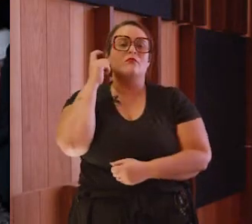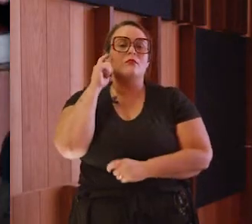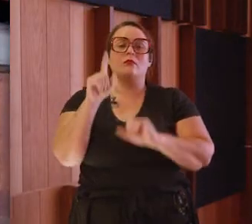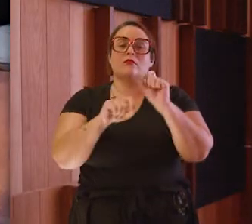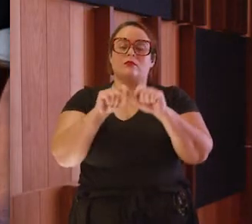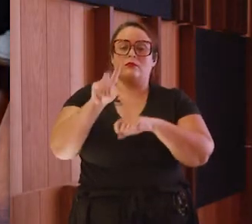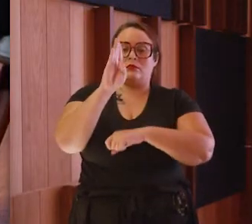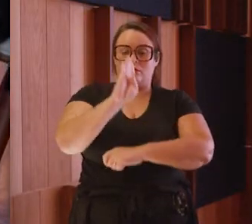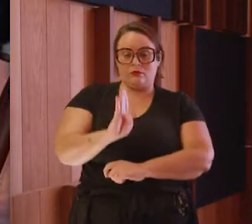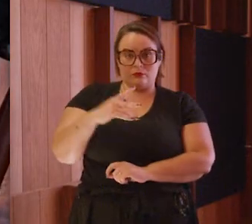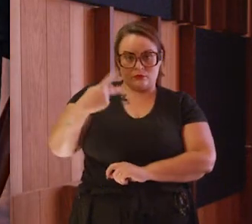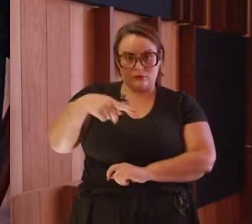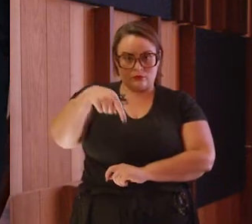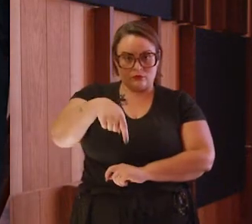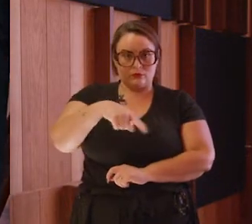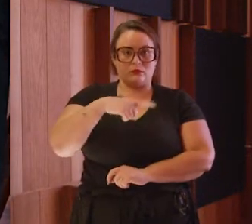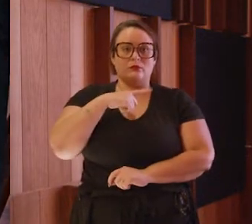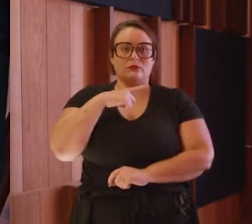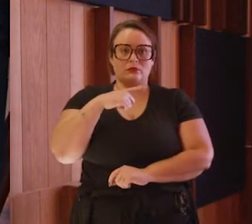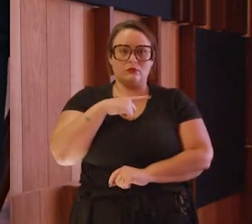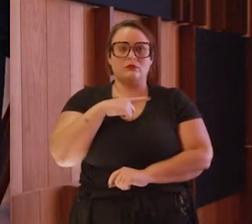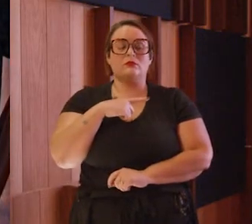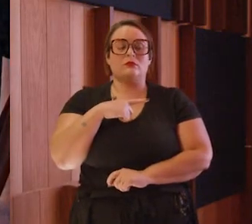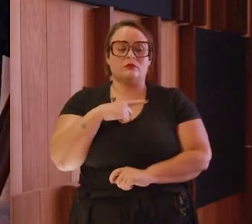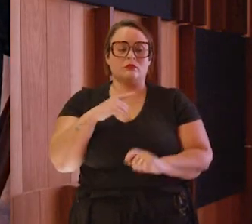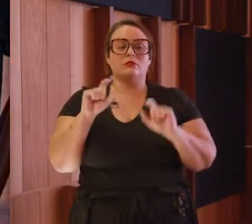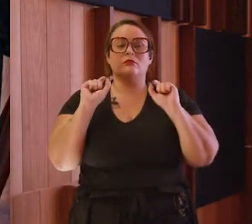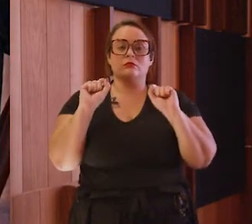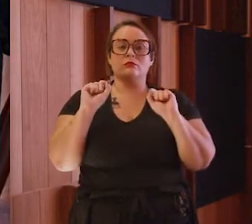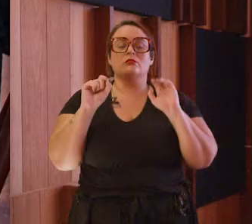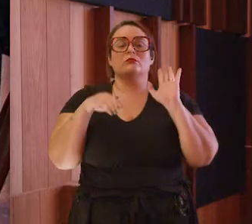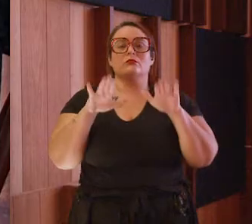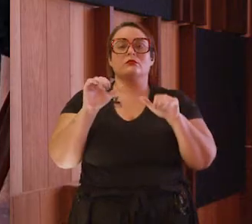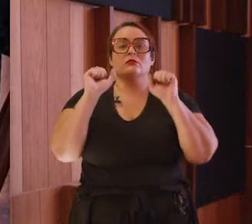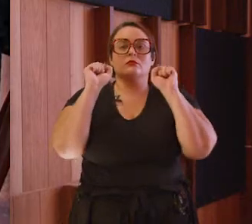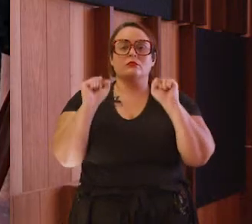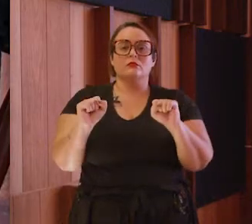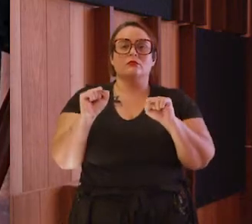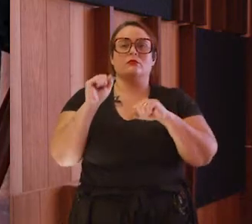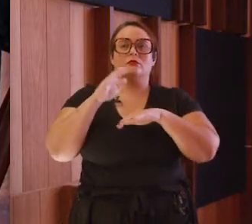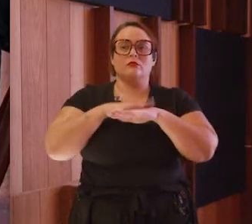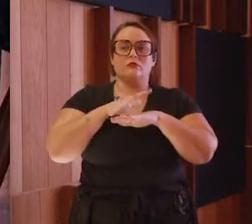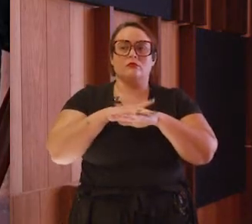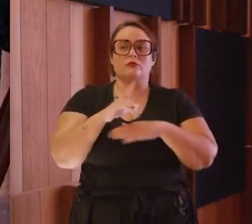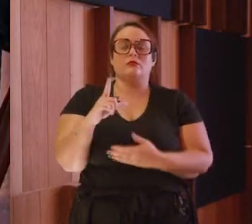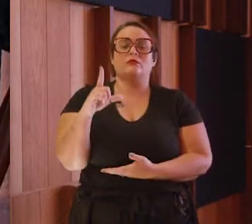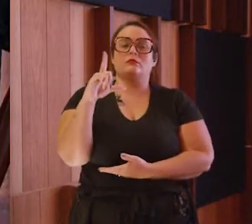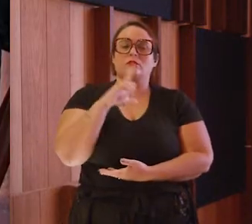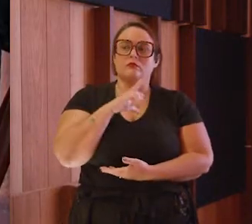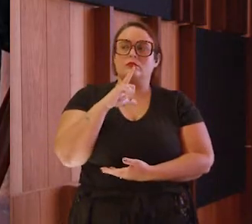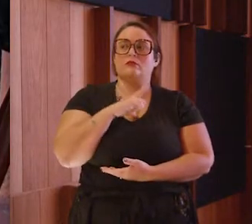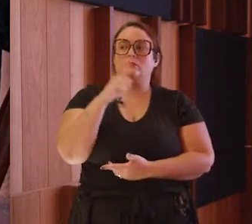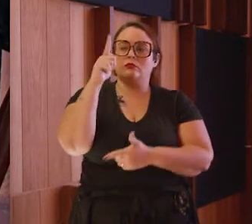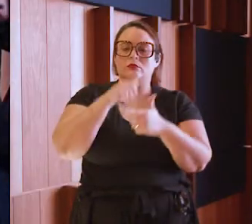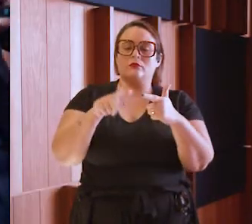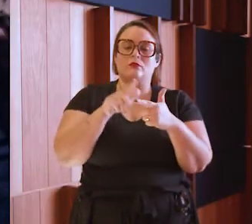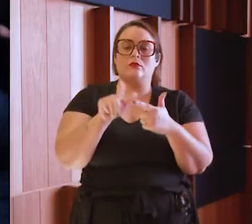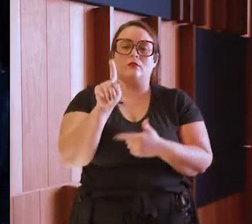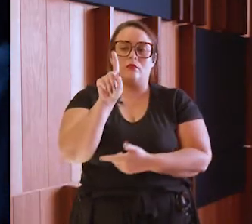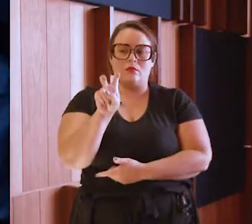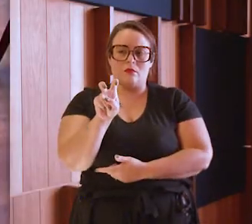below 15%, despite all the various taxes and the high statutory rate. So don't be fooled by the statutory